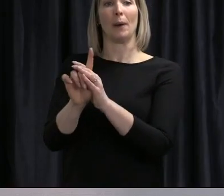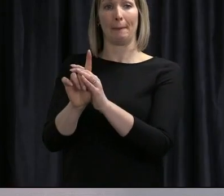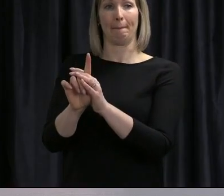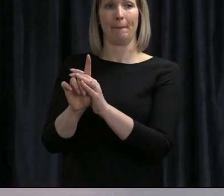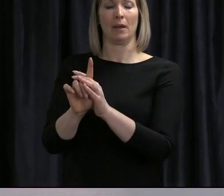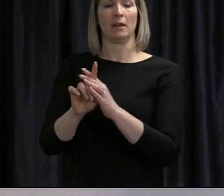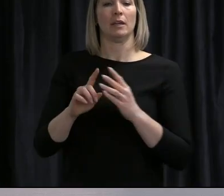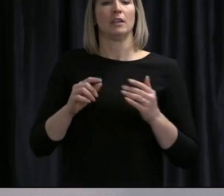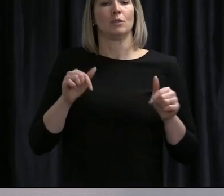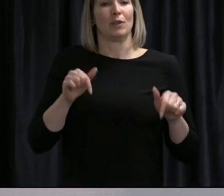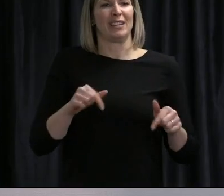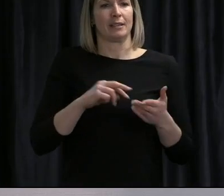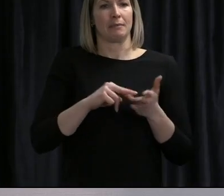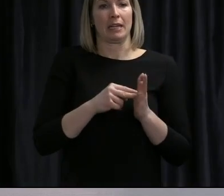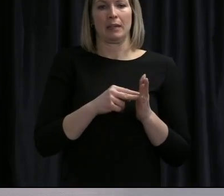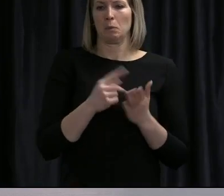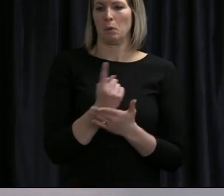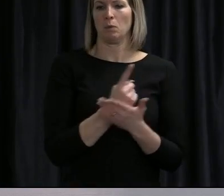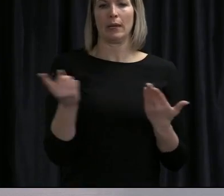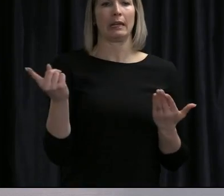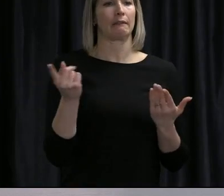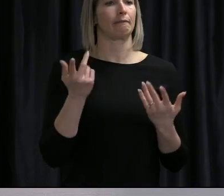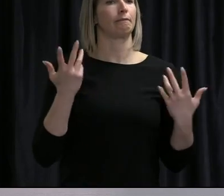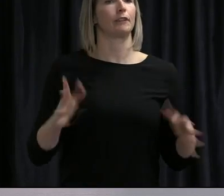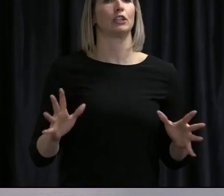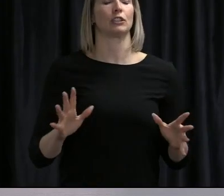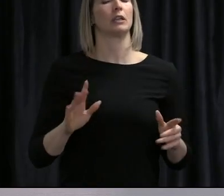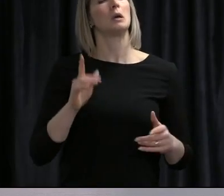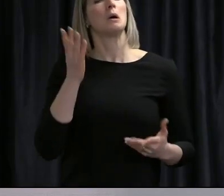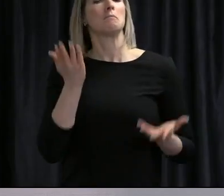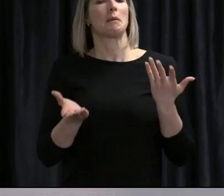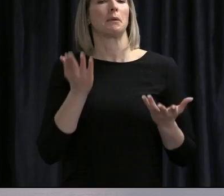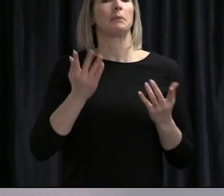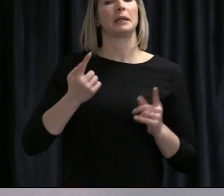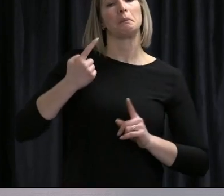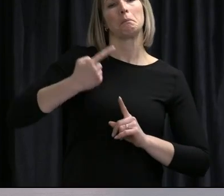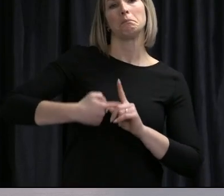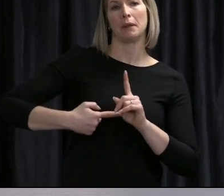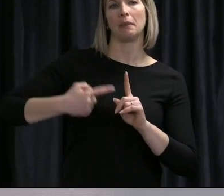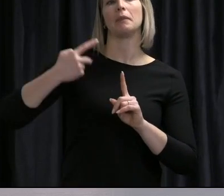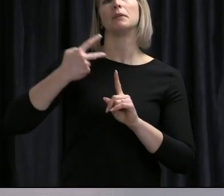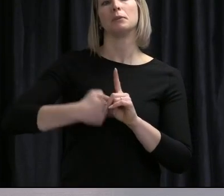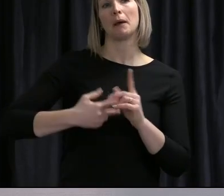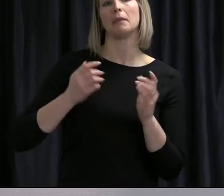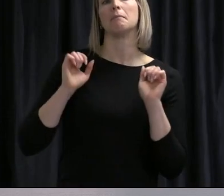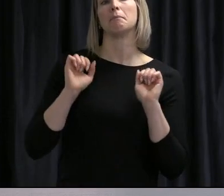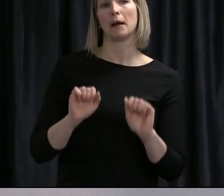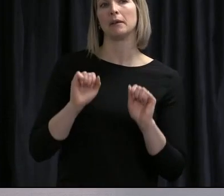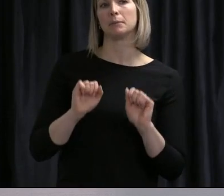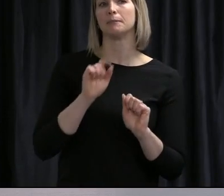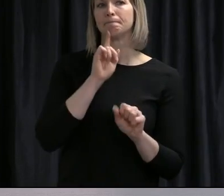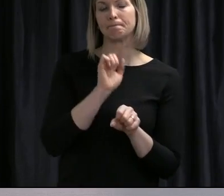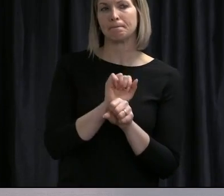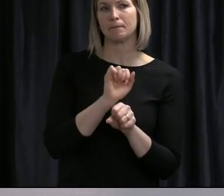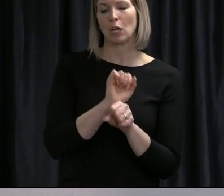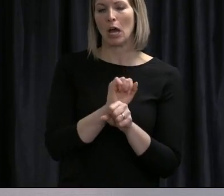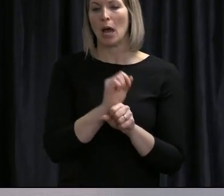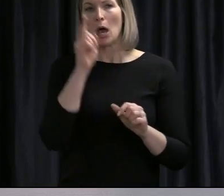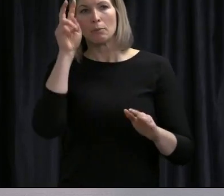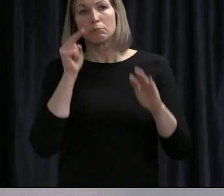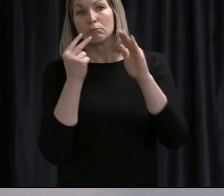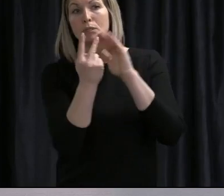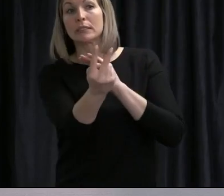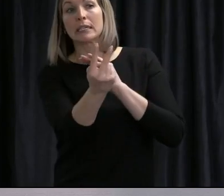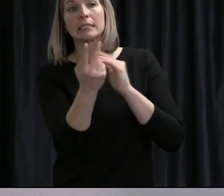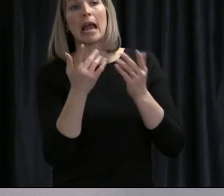the short term. This is a months most likely, but very difficult to say